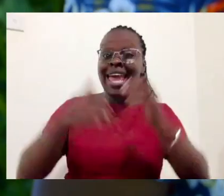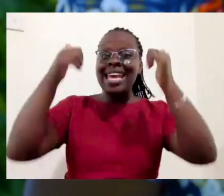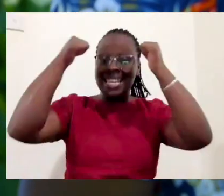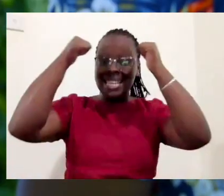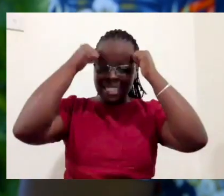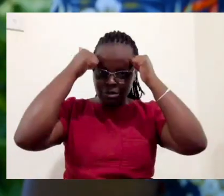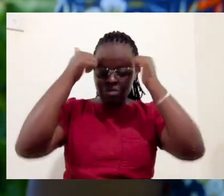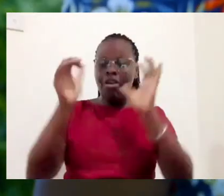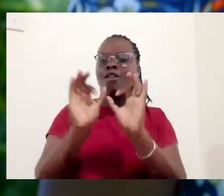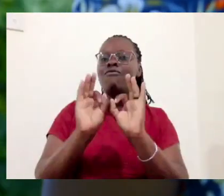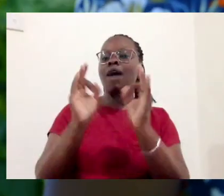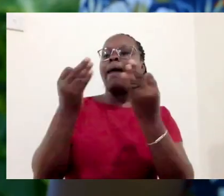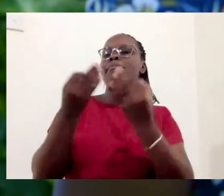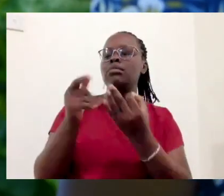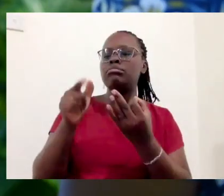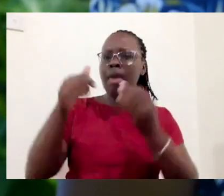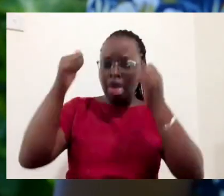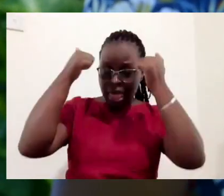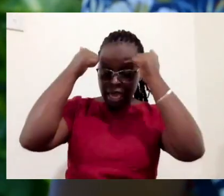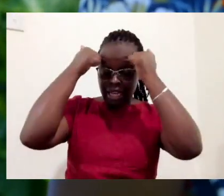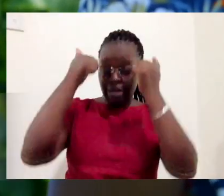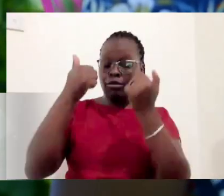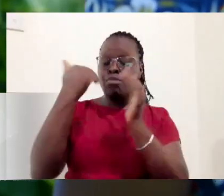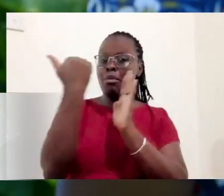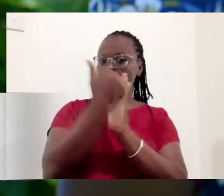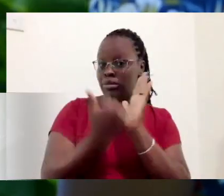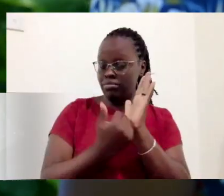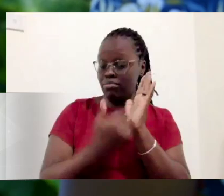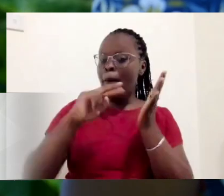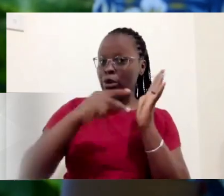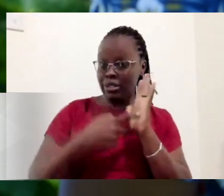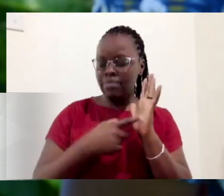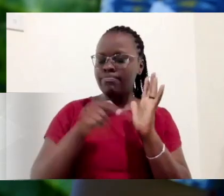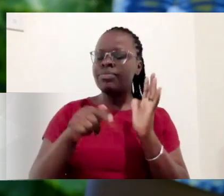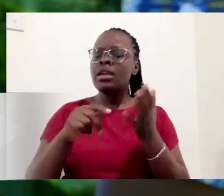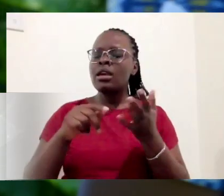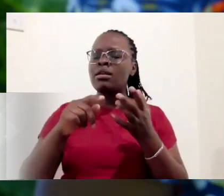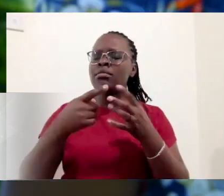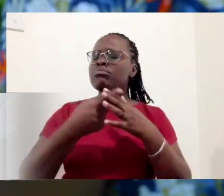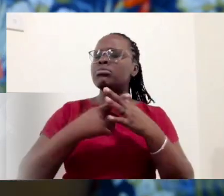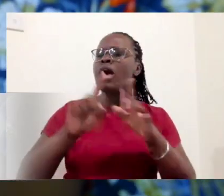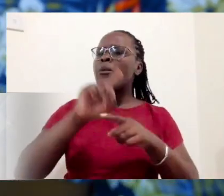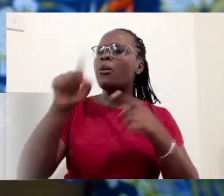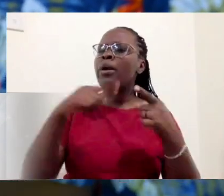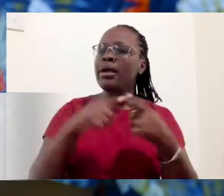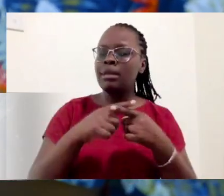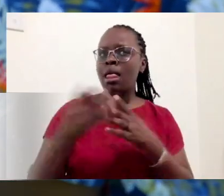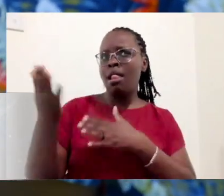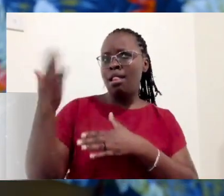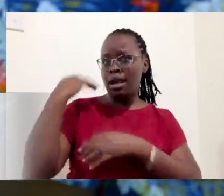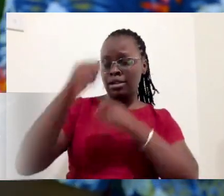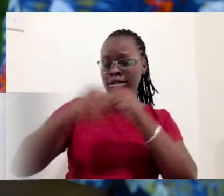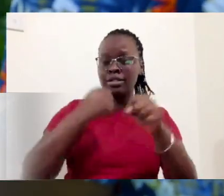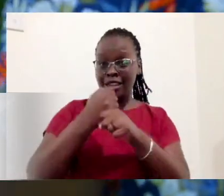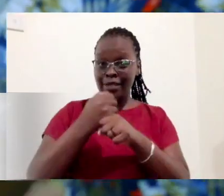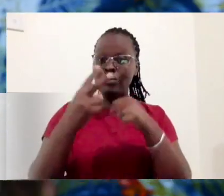Elimu Familia Stawi, it is an Elimu project first. It was started last year in